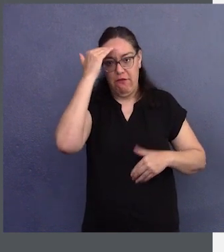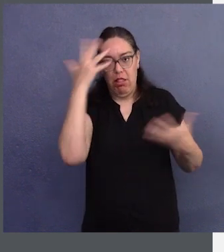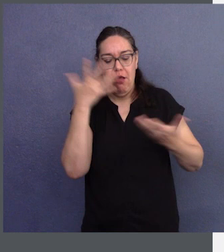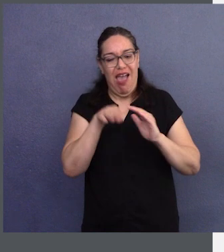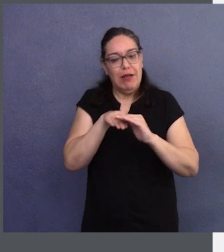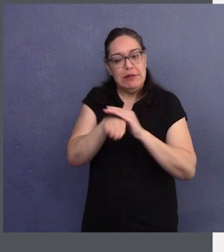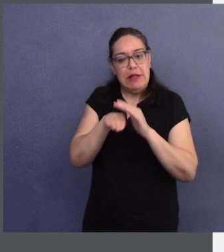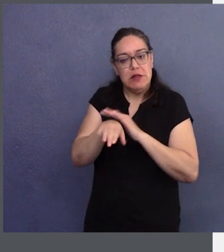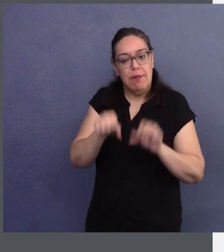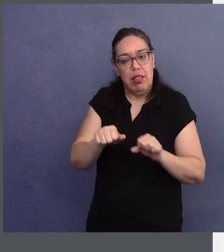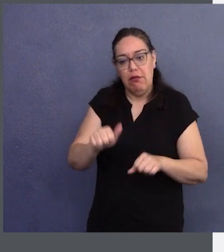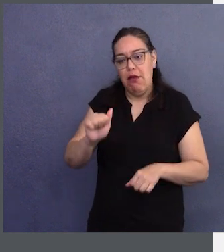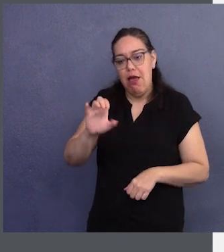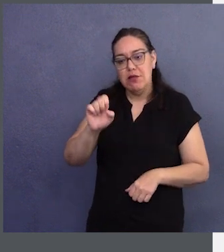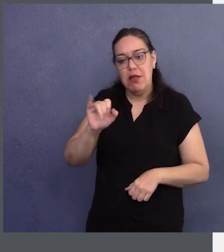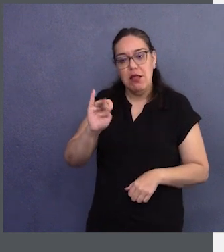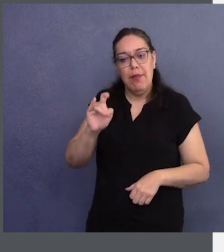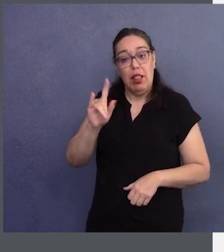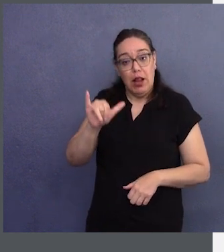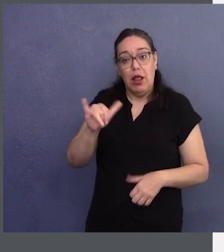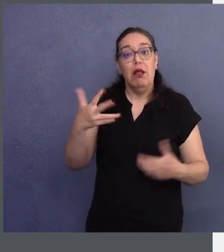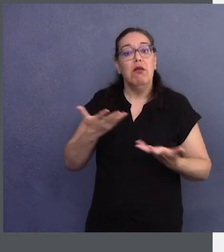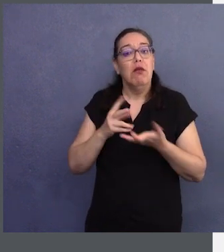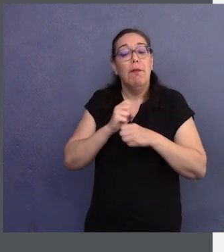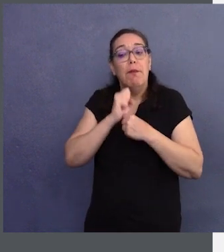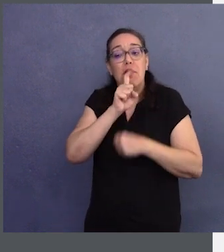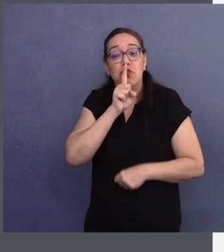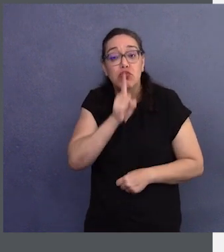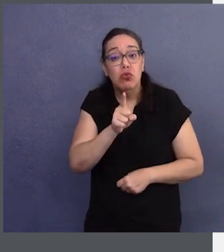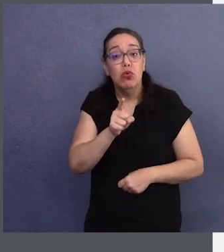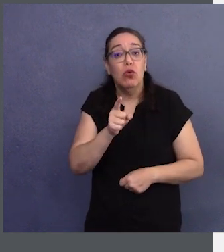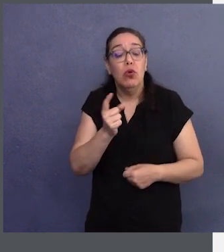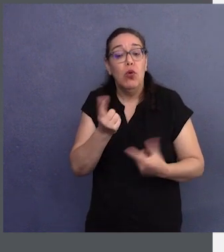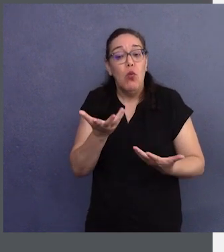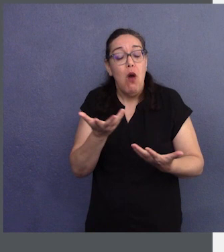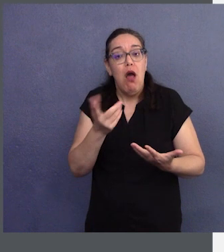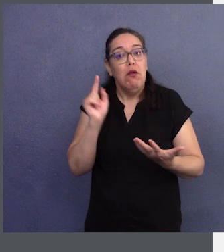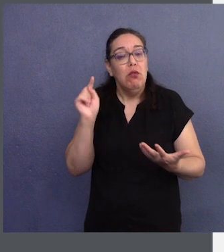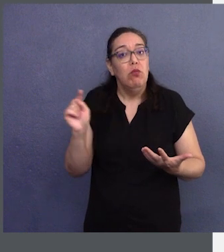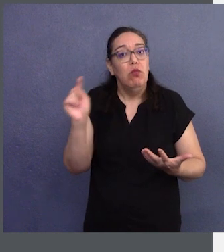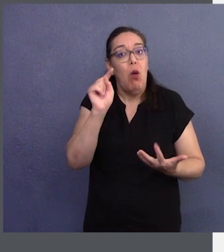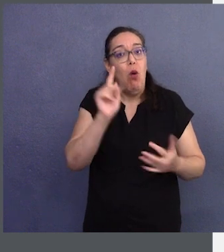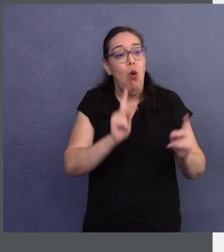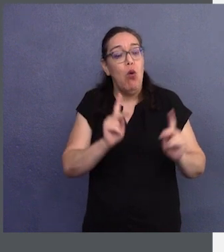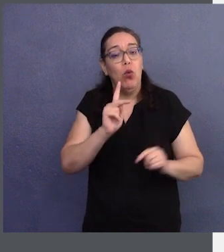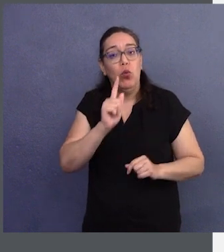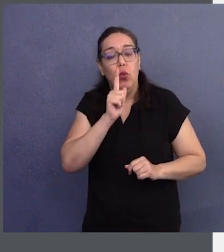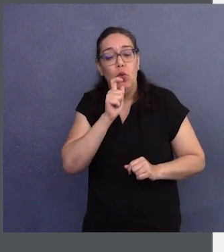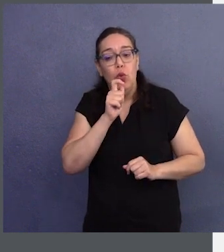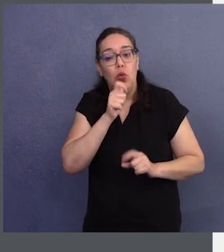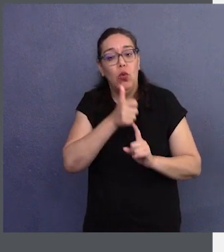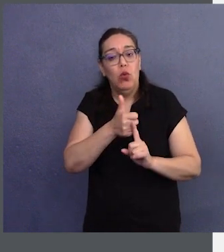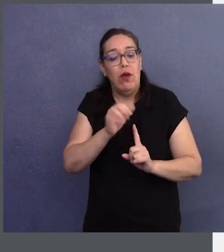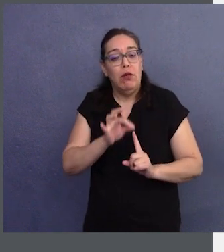accessibility component, which is making sure that those who who